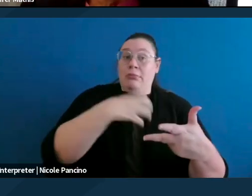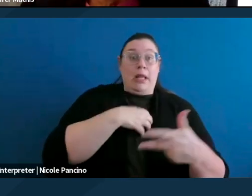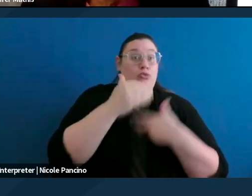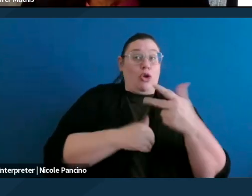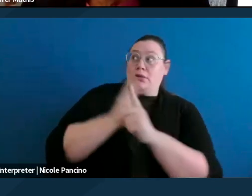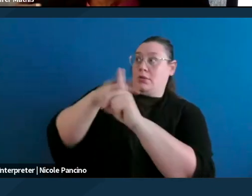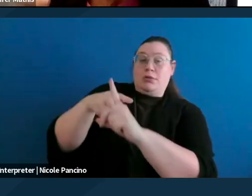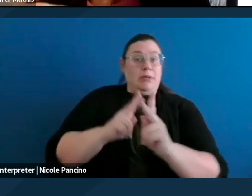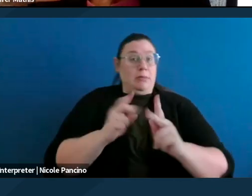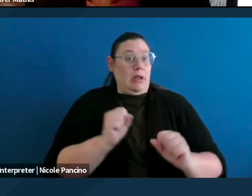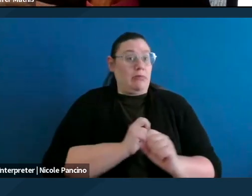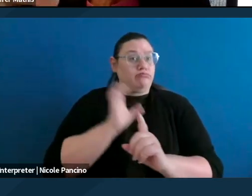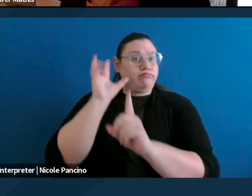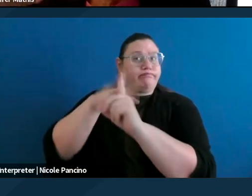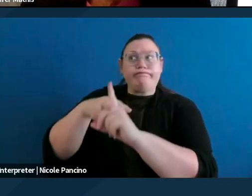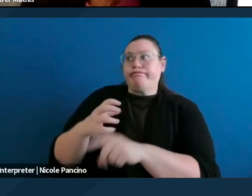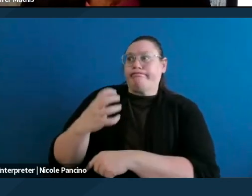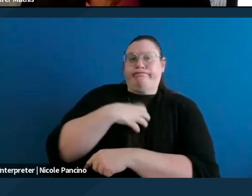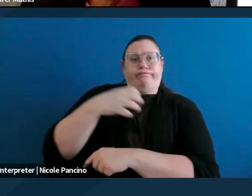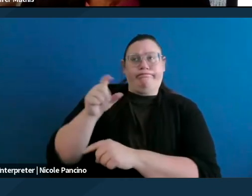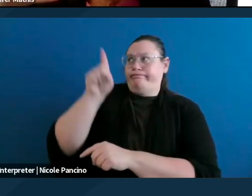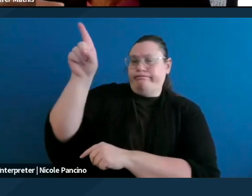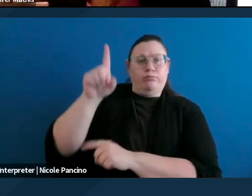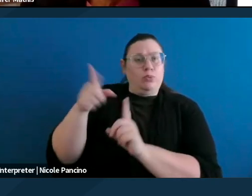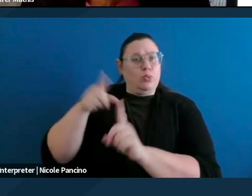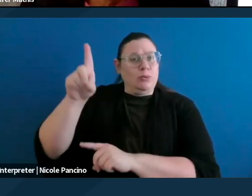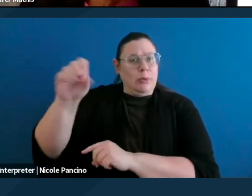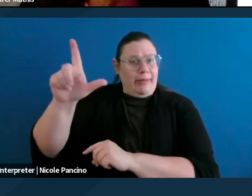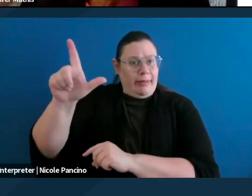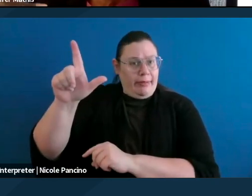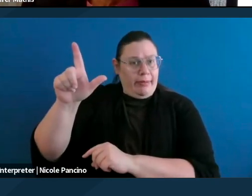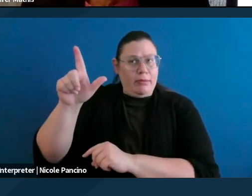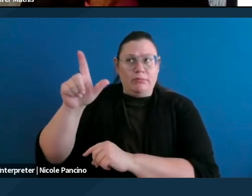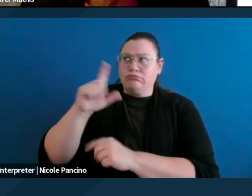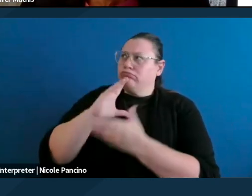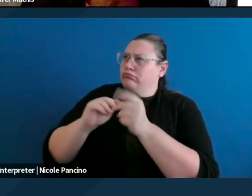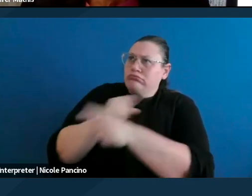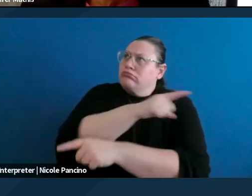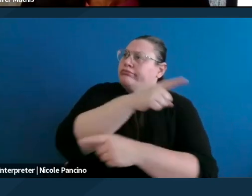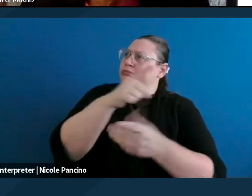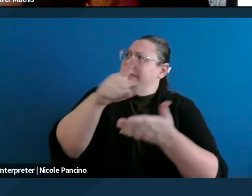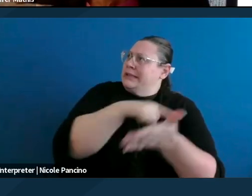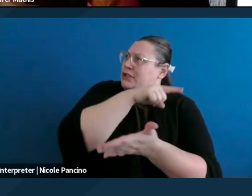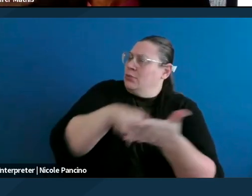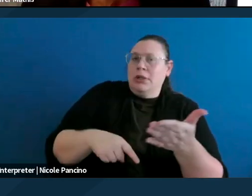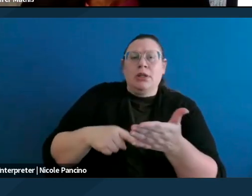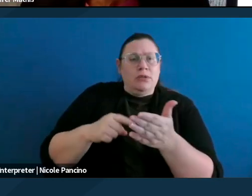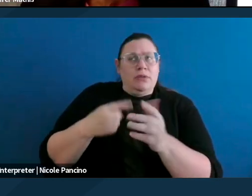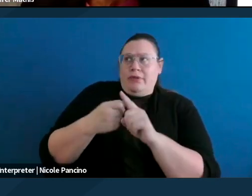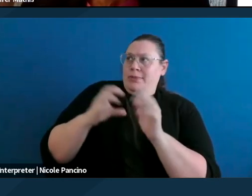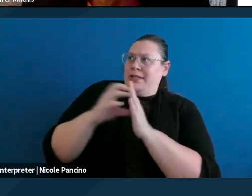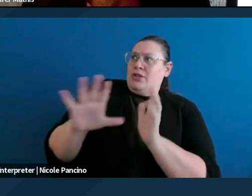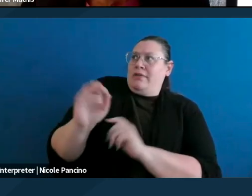file complaints with the Department of Labor alleging discrimination under Section 503